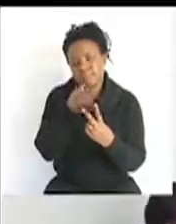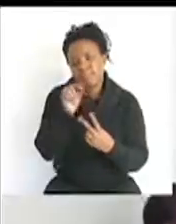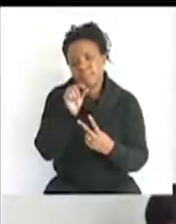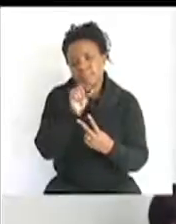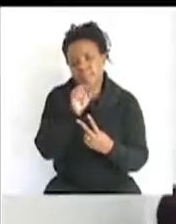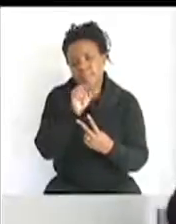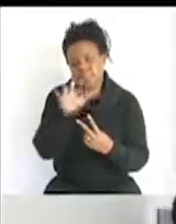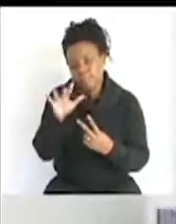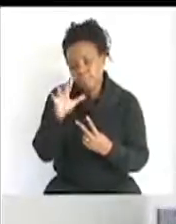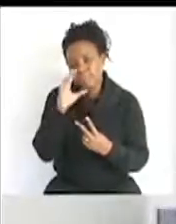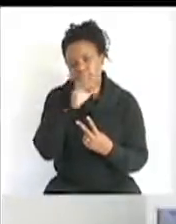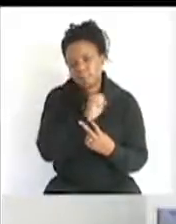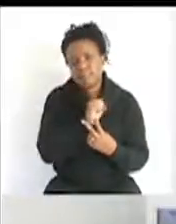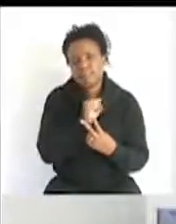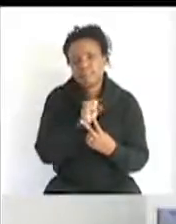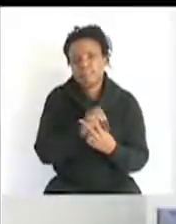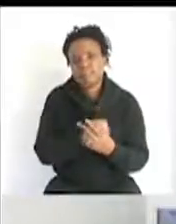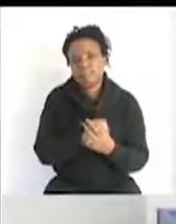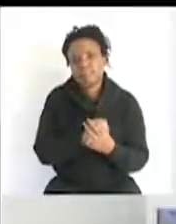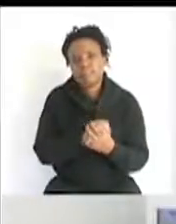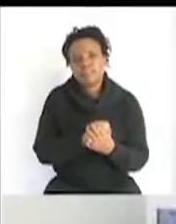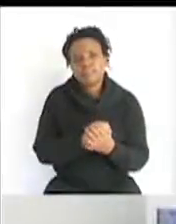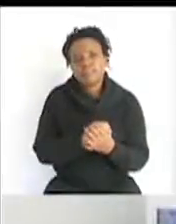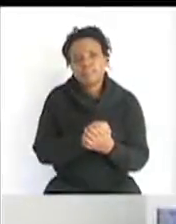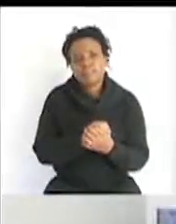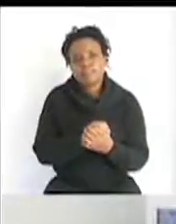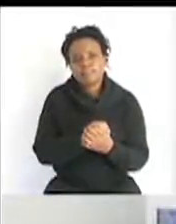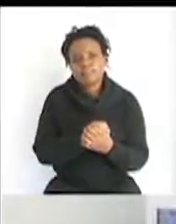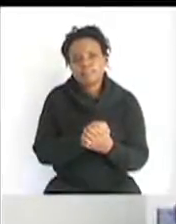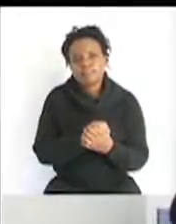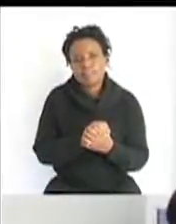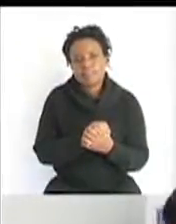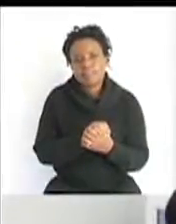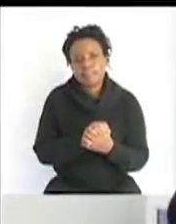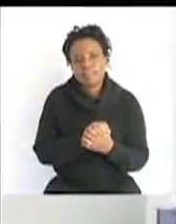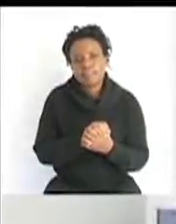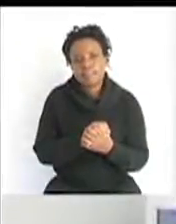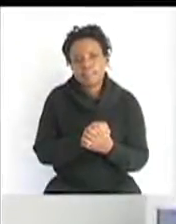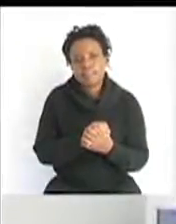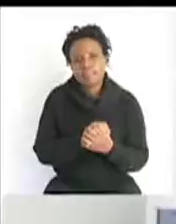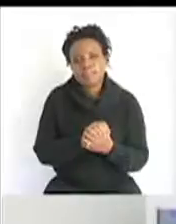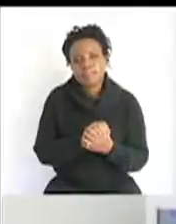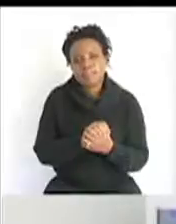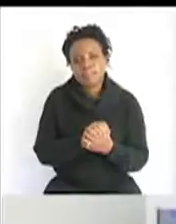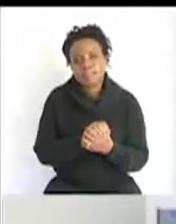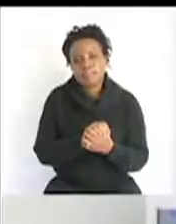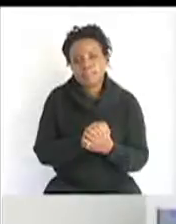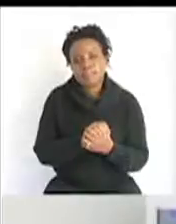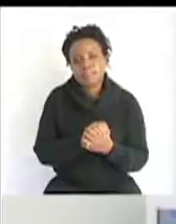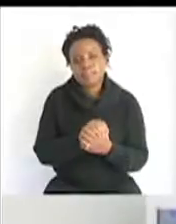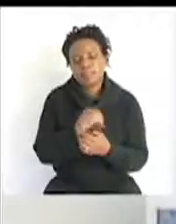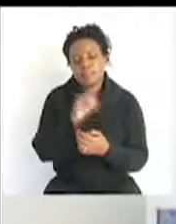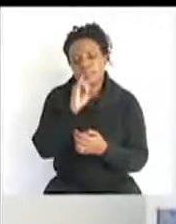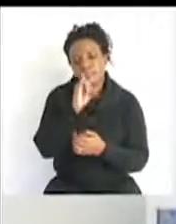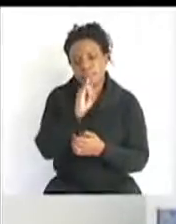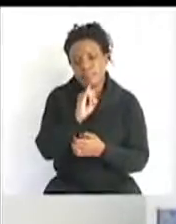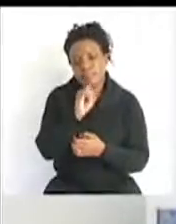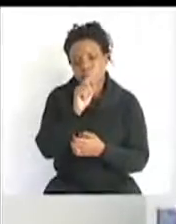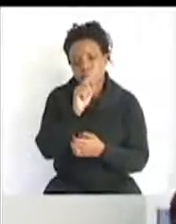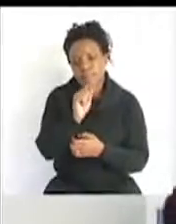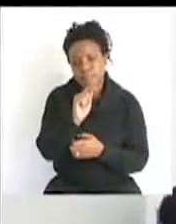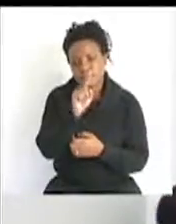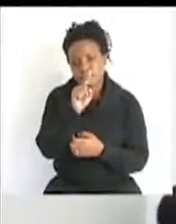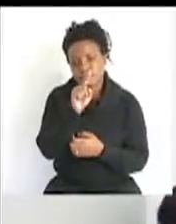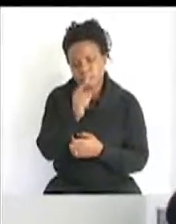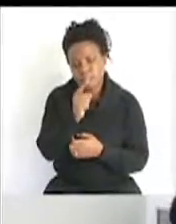now, what does contraction mean? Contraction means when the word is shortened.